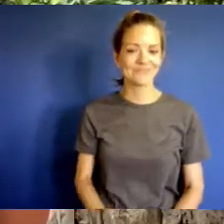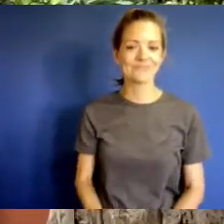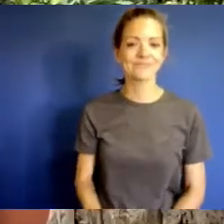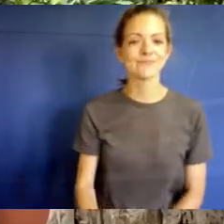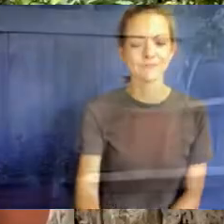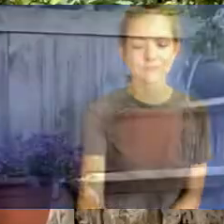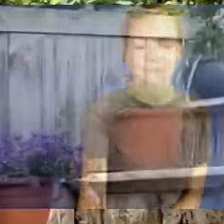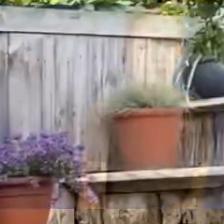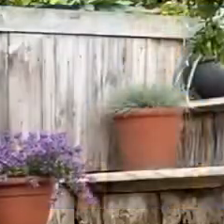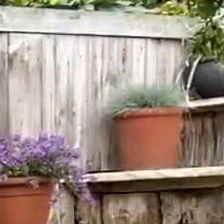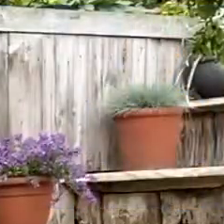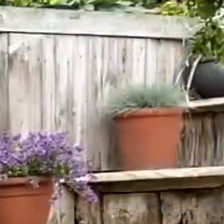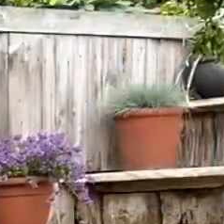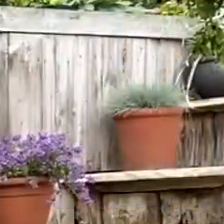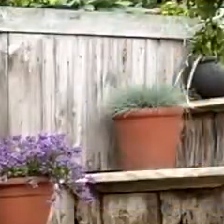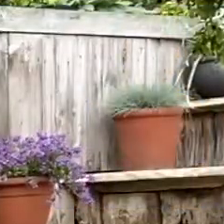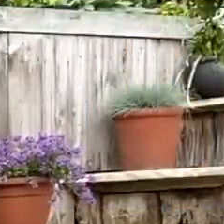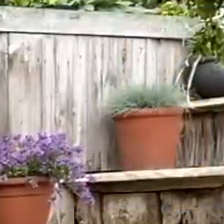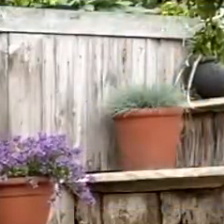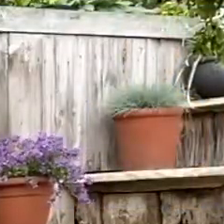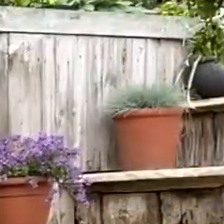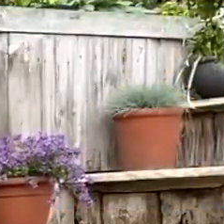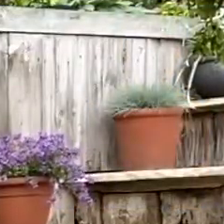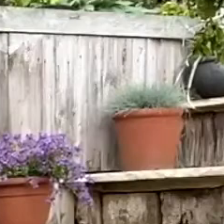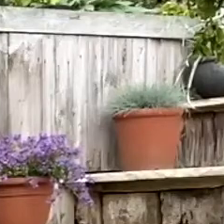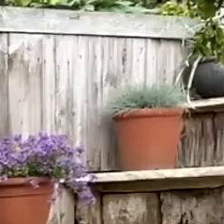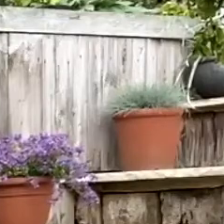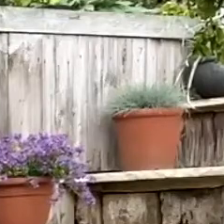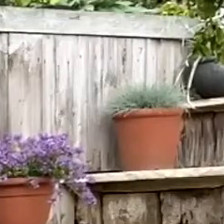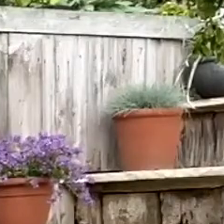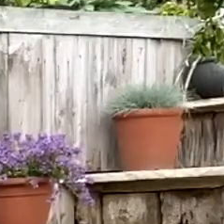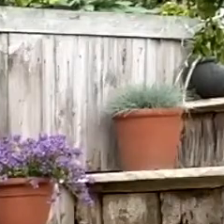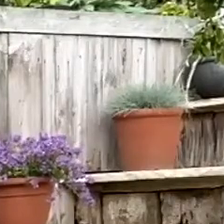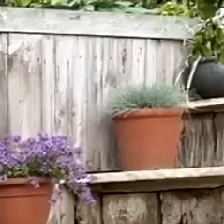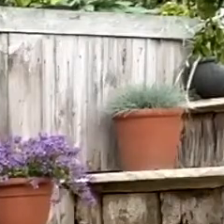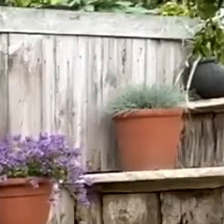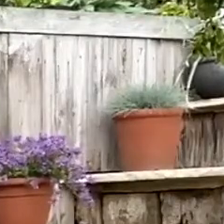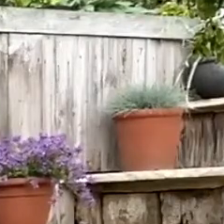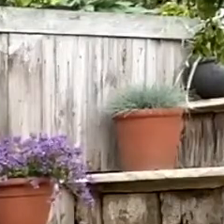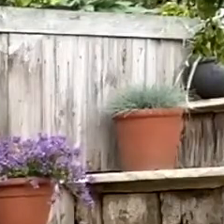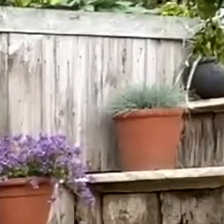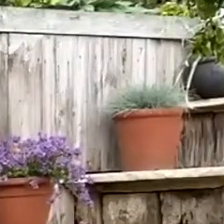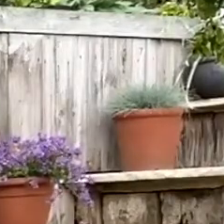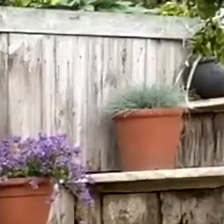Good. Okay, come up. So I'm going to come to face you.